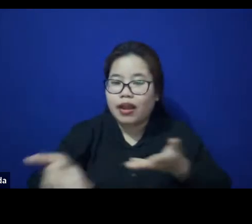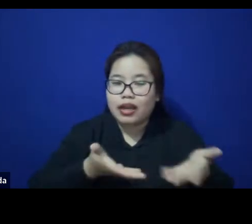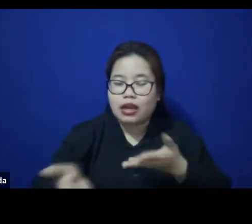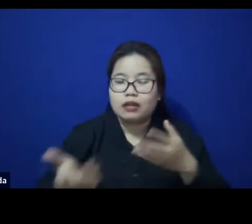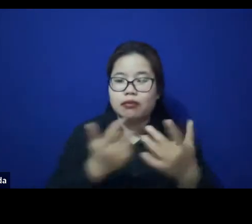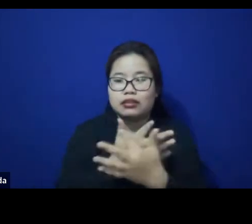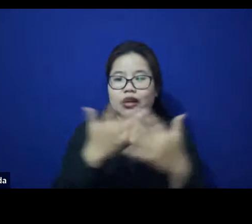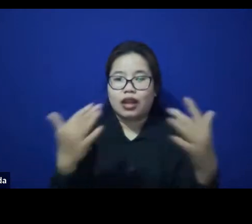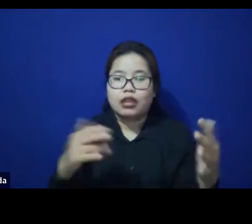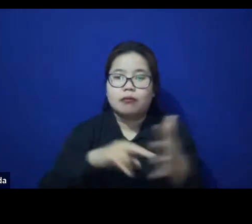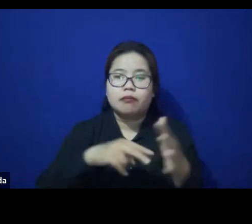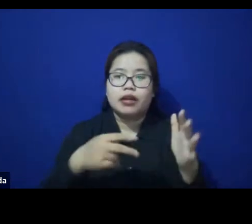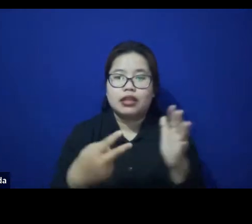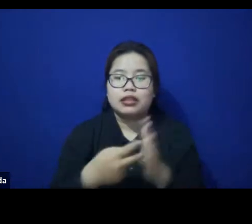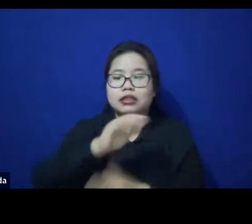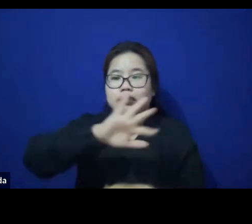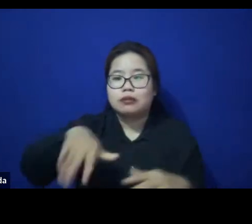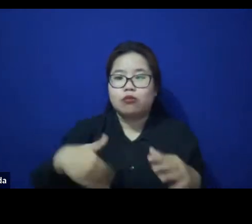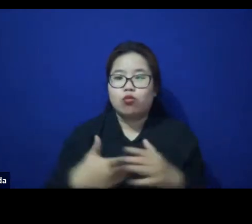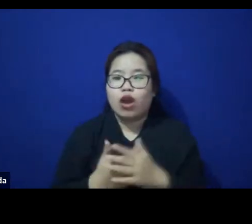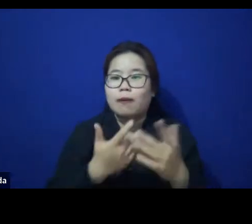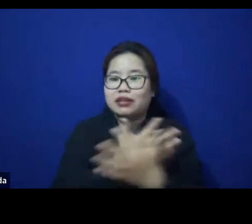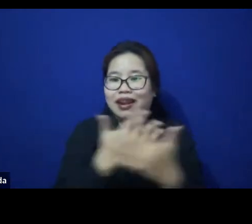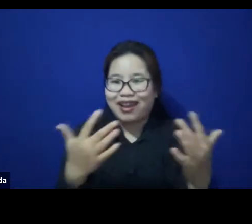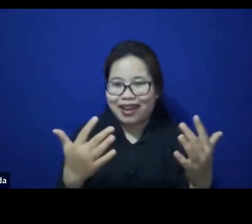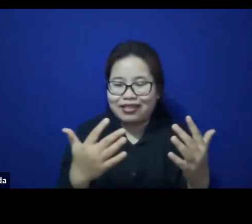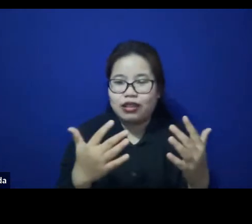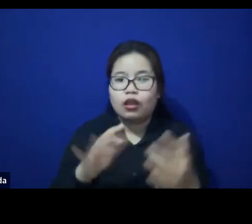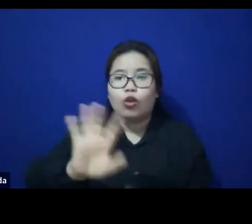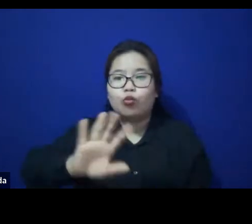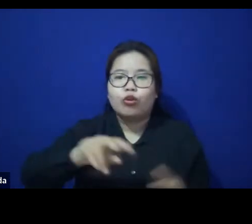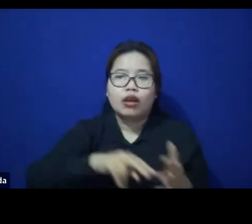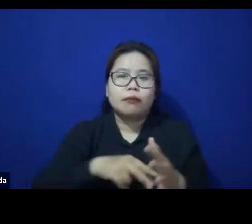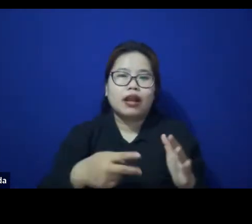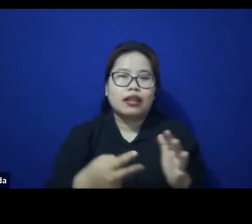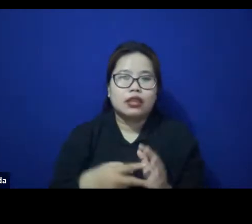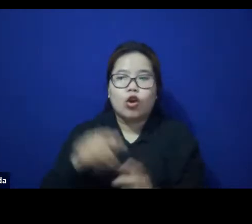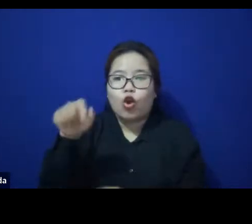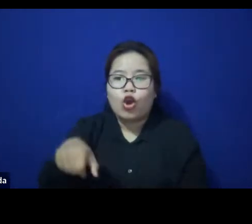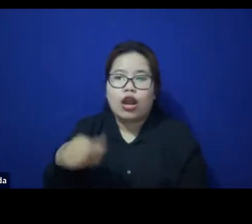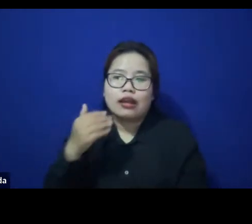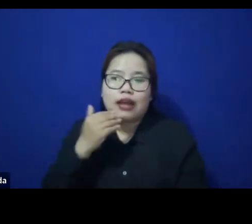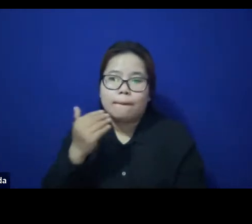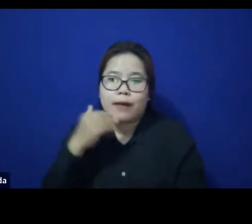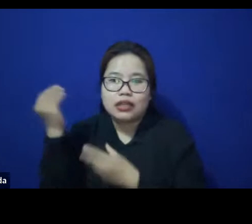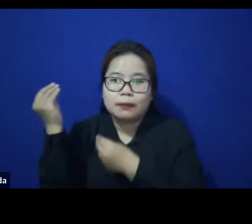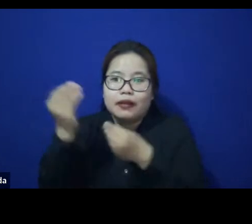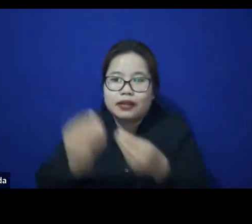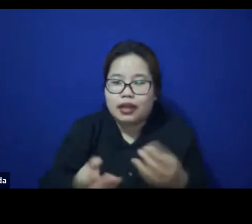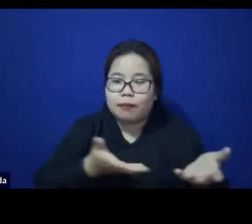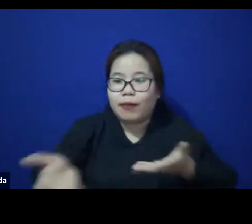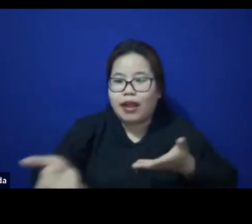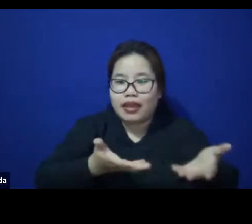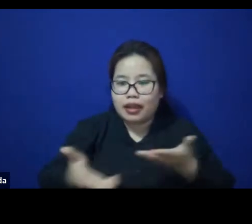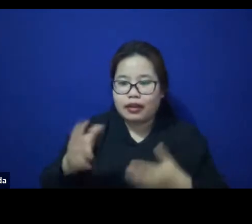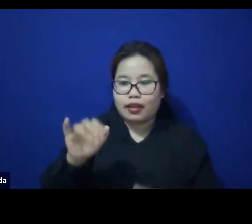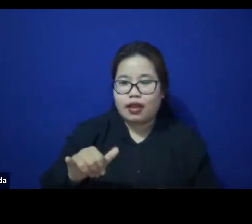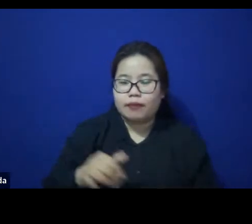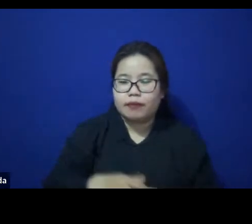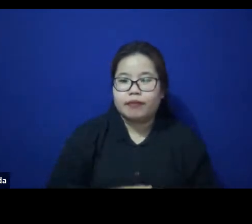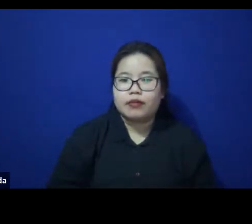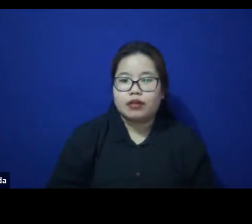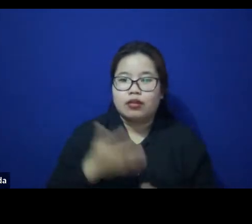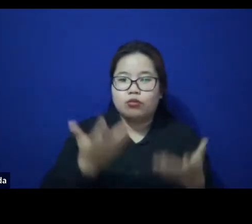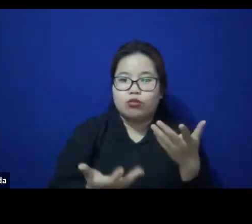those that are easy to provide services to. We've got to be included in that. And I think it's